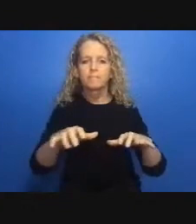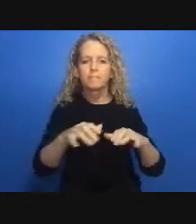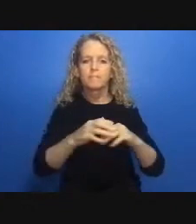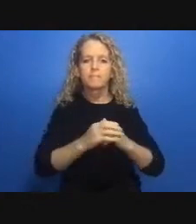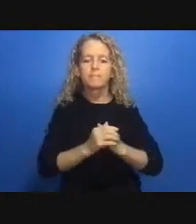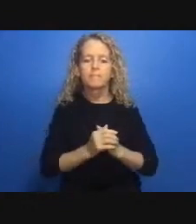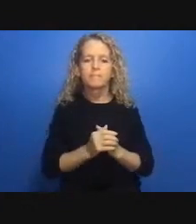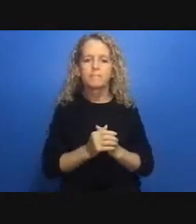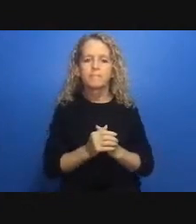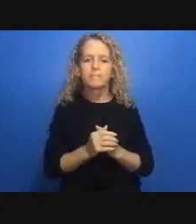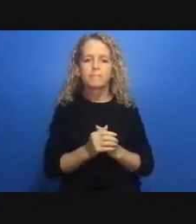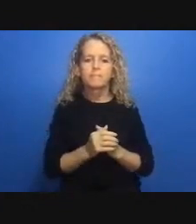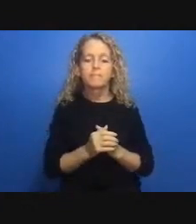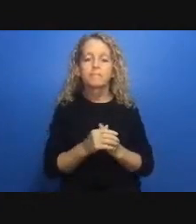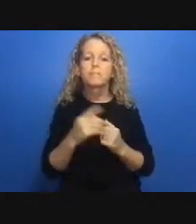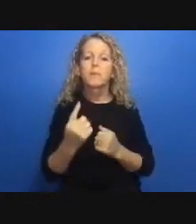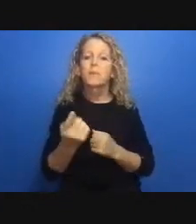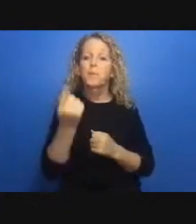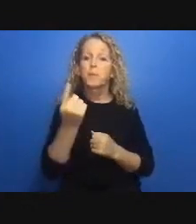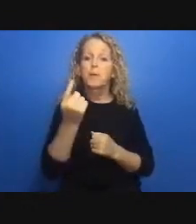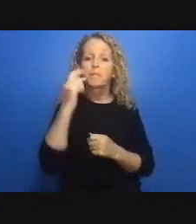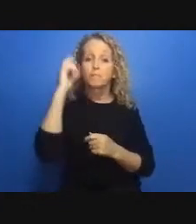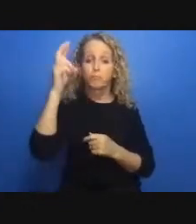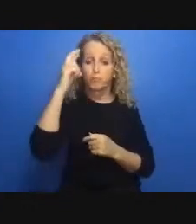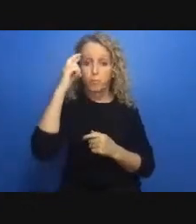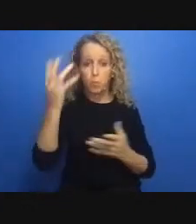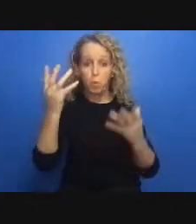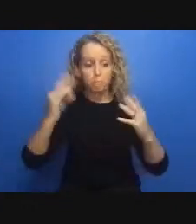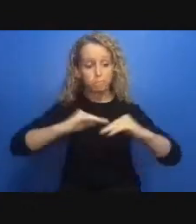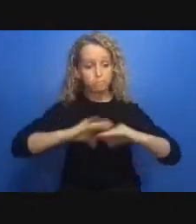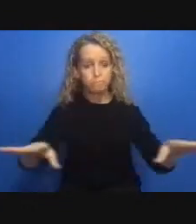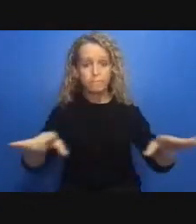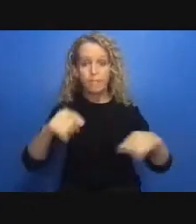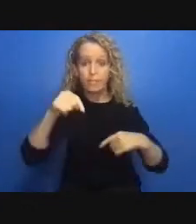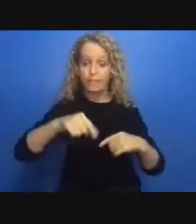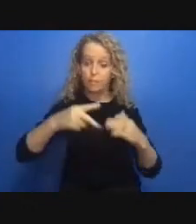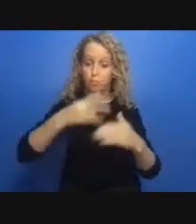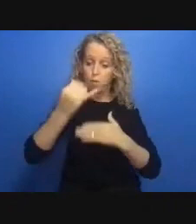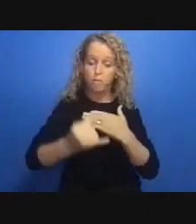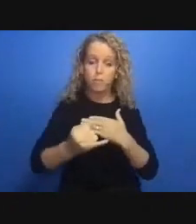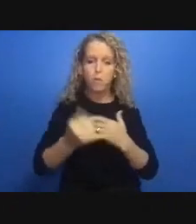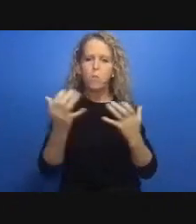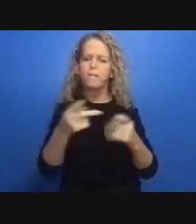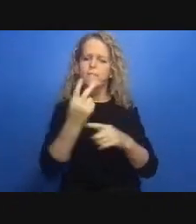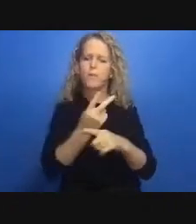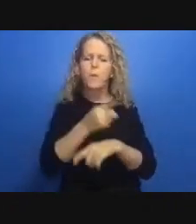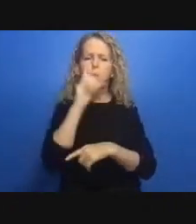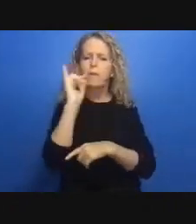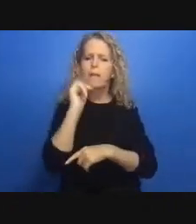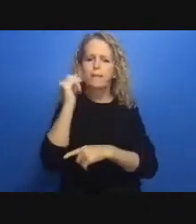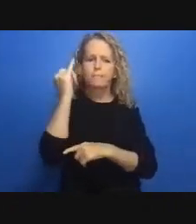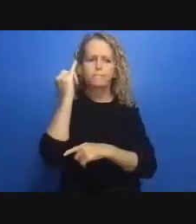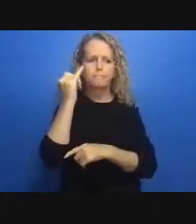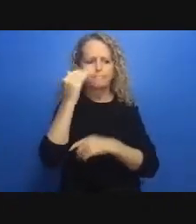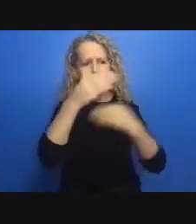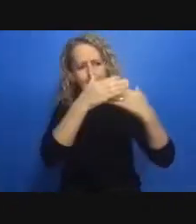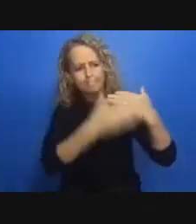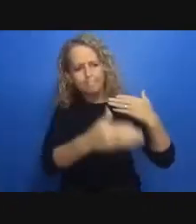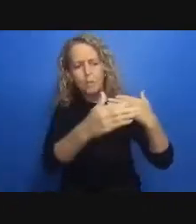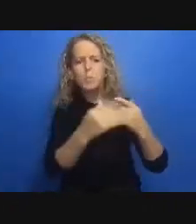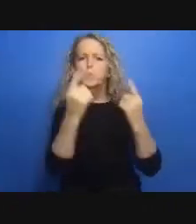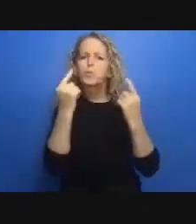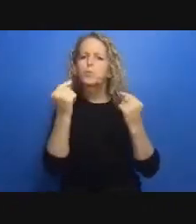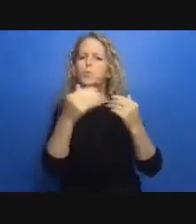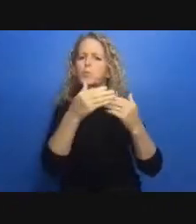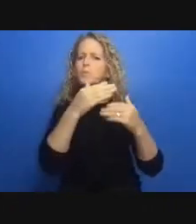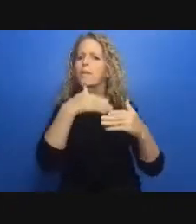One of the reasons that we wanted to launch this project is to get a sense of what rebuilding in Nova Scotia could look like in light of the very particular